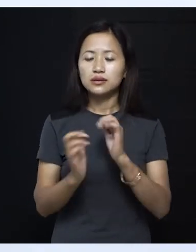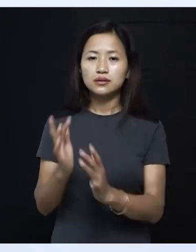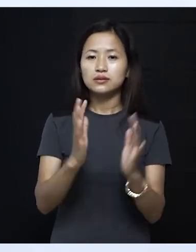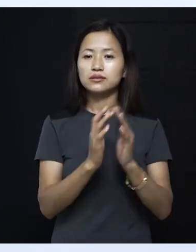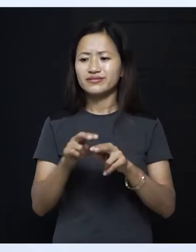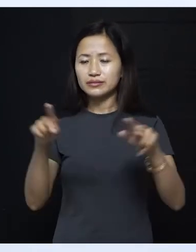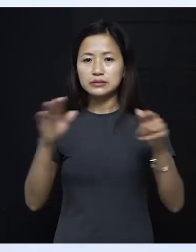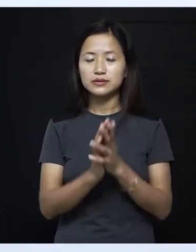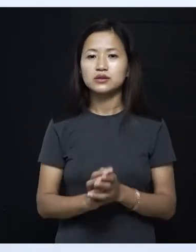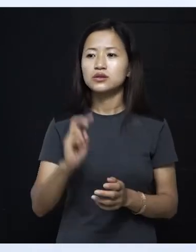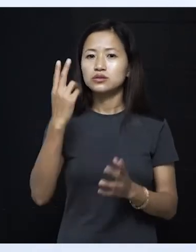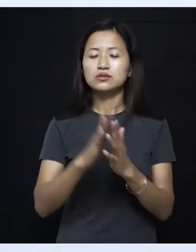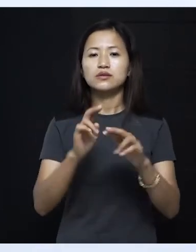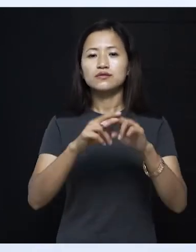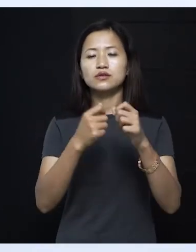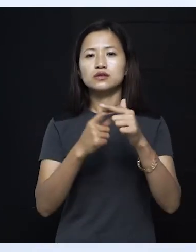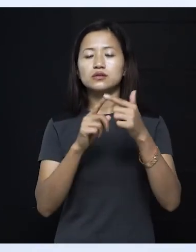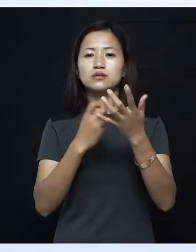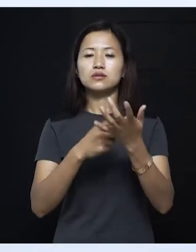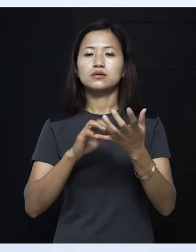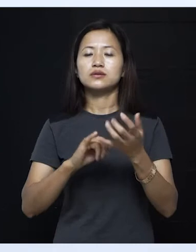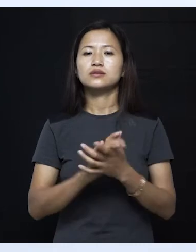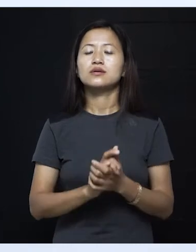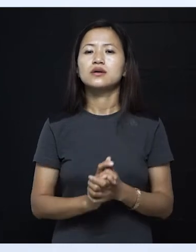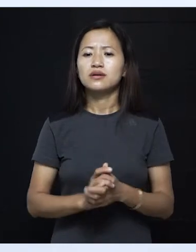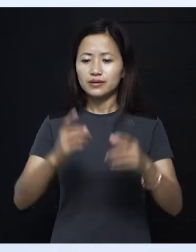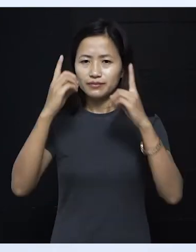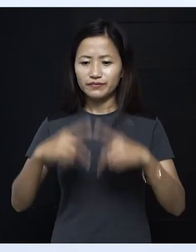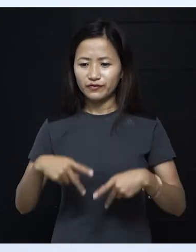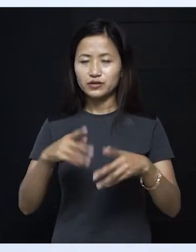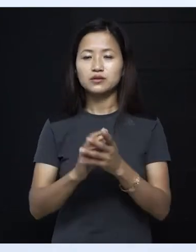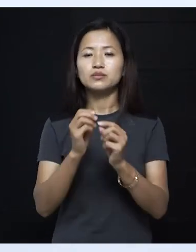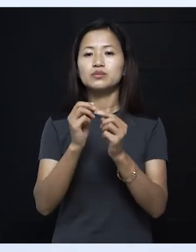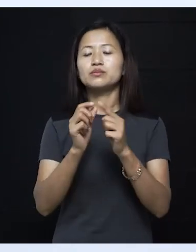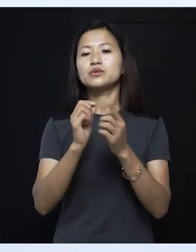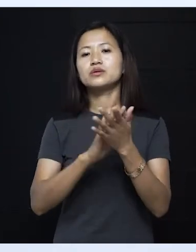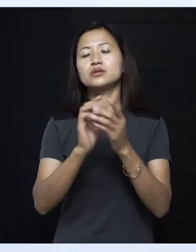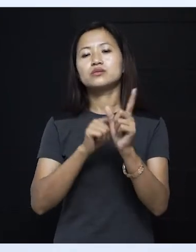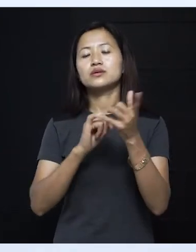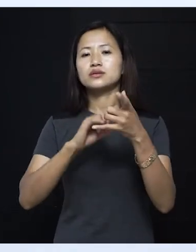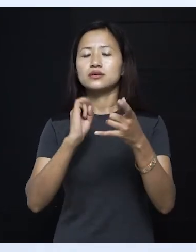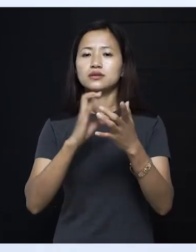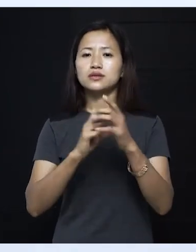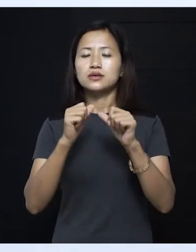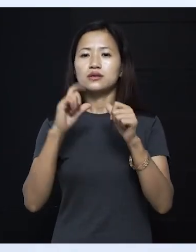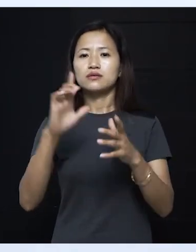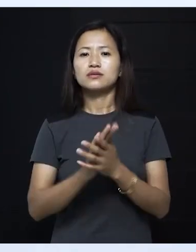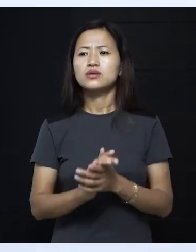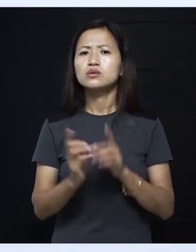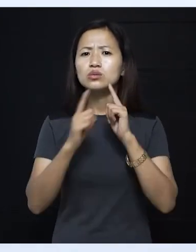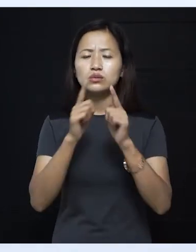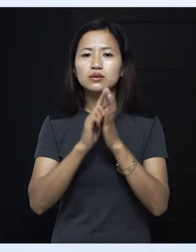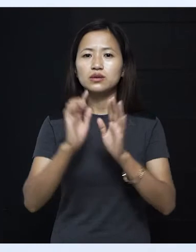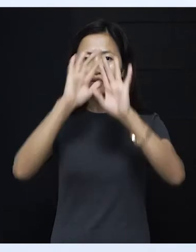it depends on two factors. One is called as the physical. Physical means we are talking about the climate, isn't